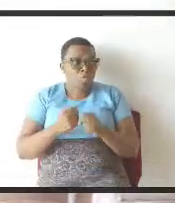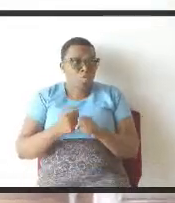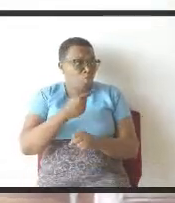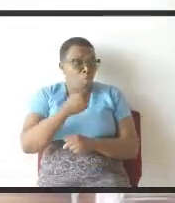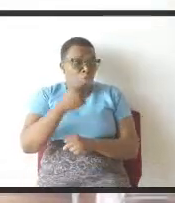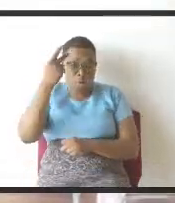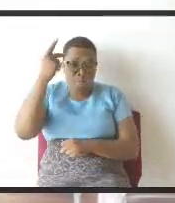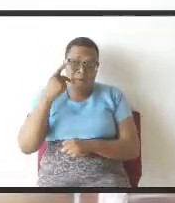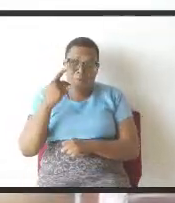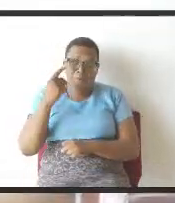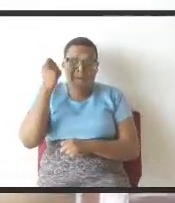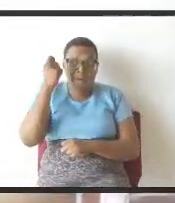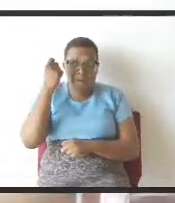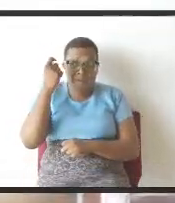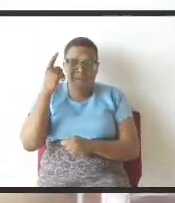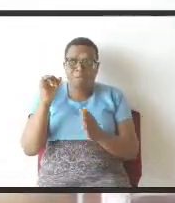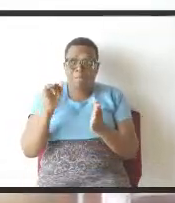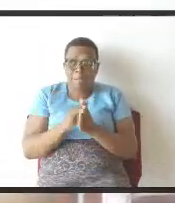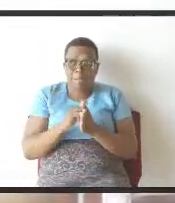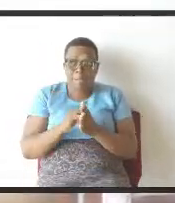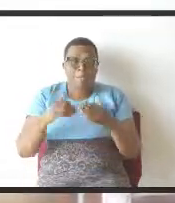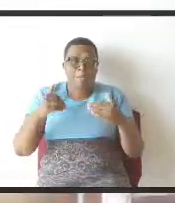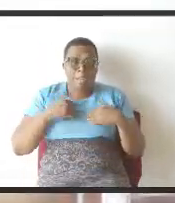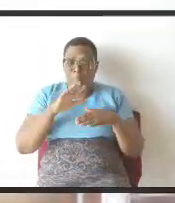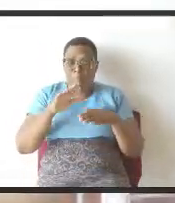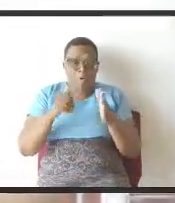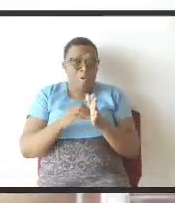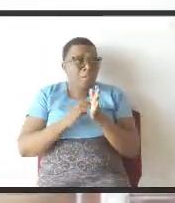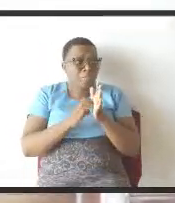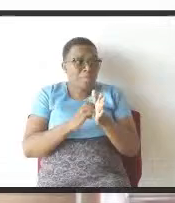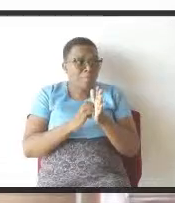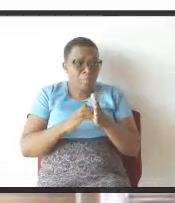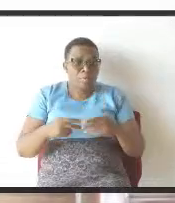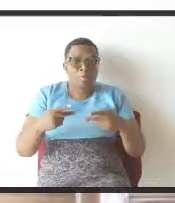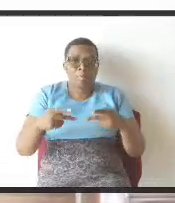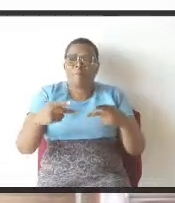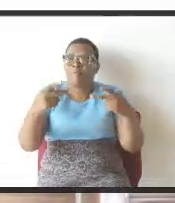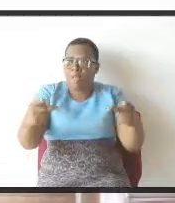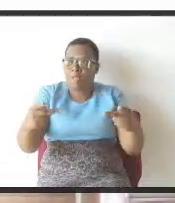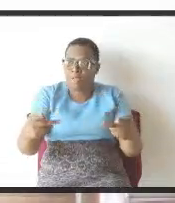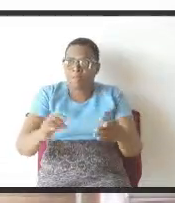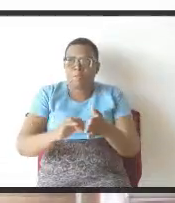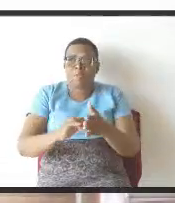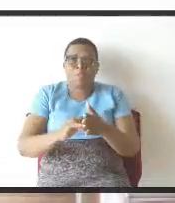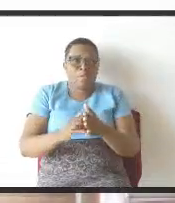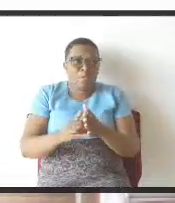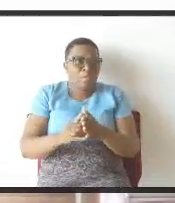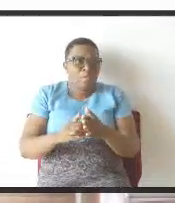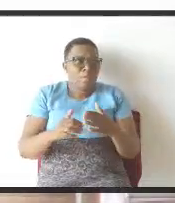be the example, but you provide the means